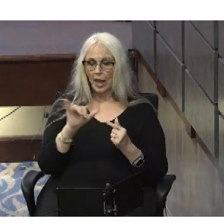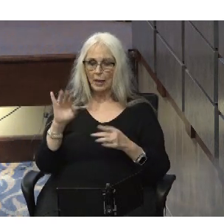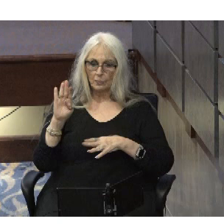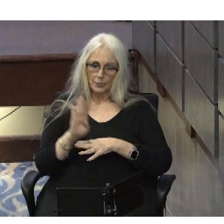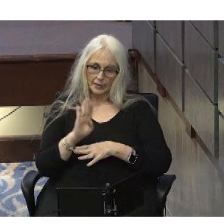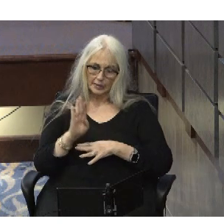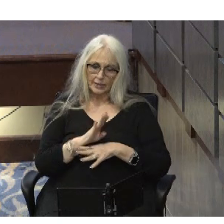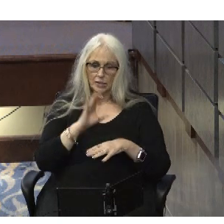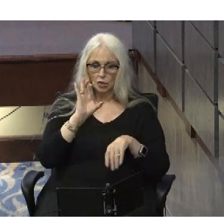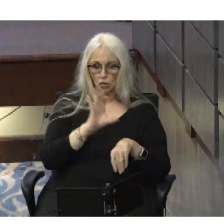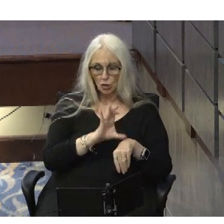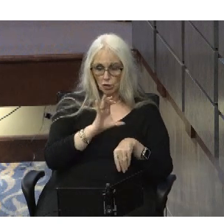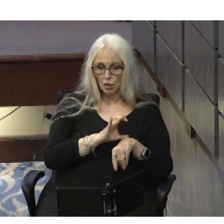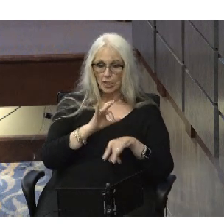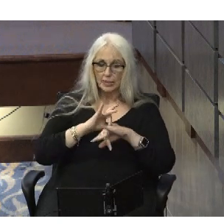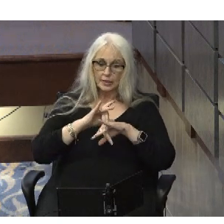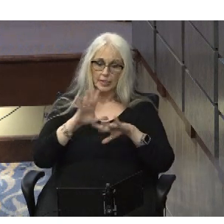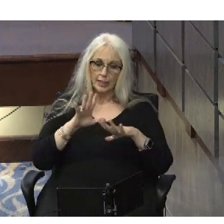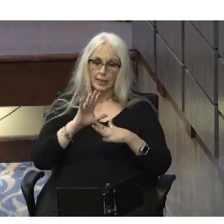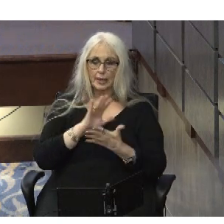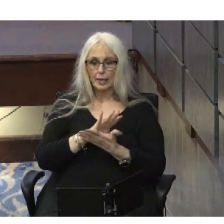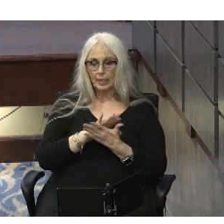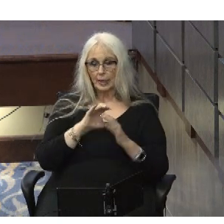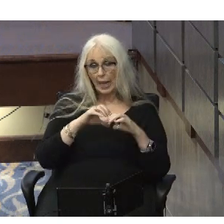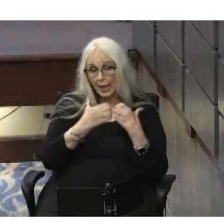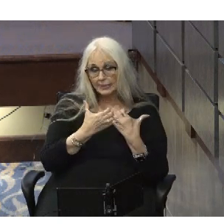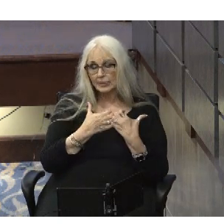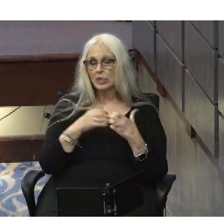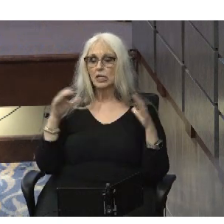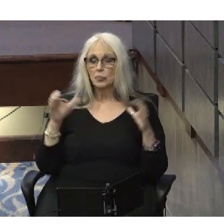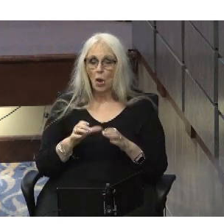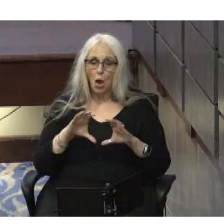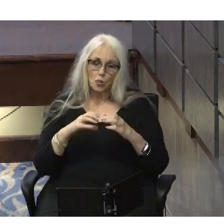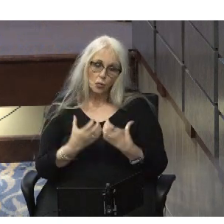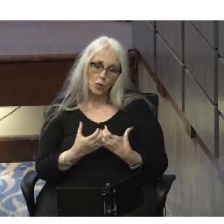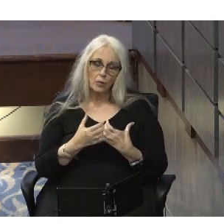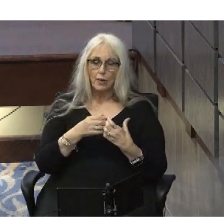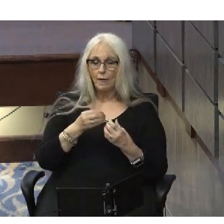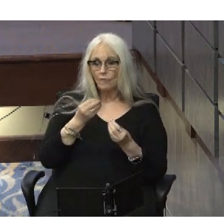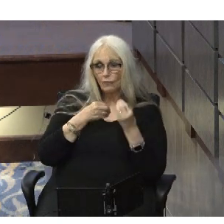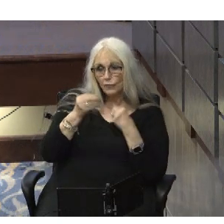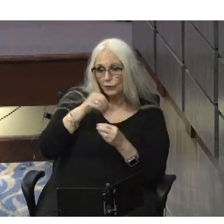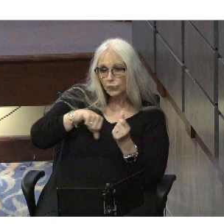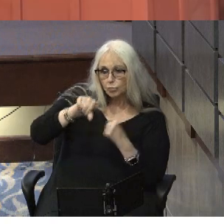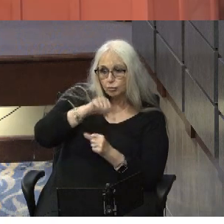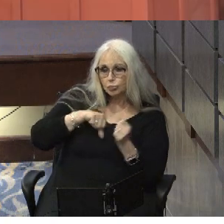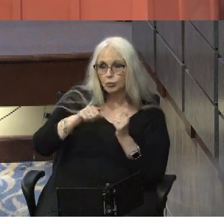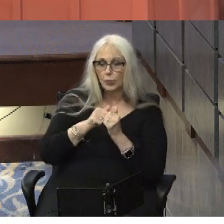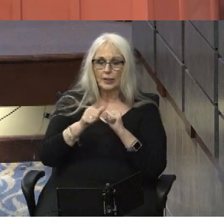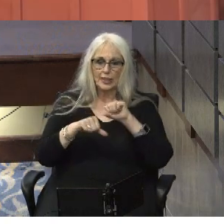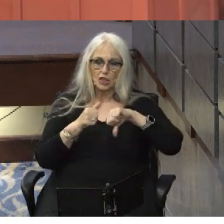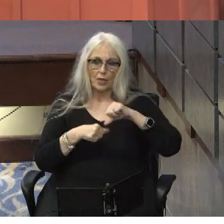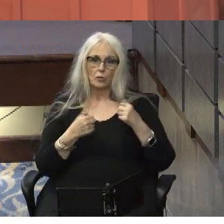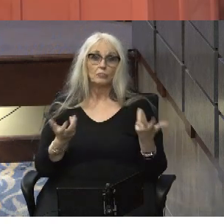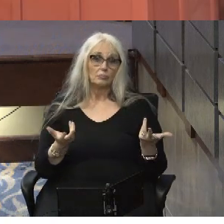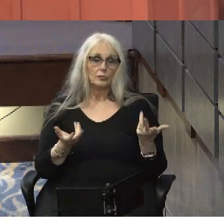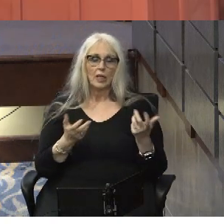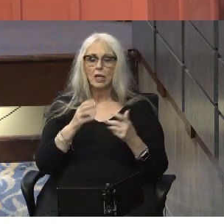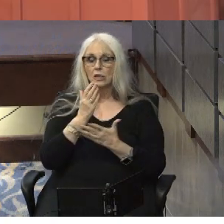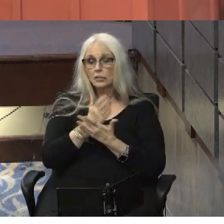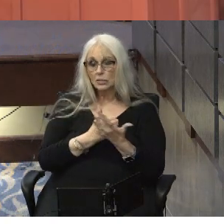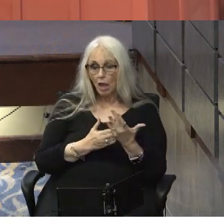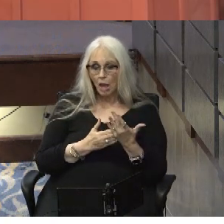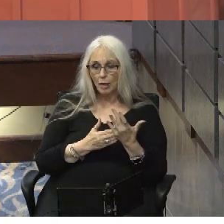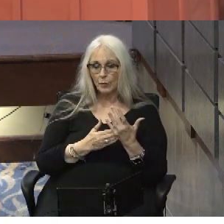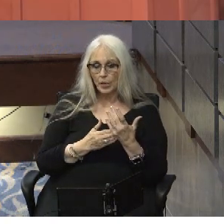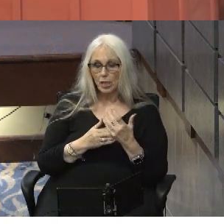and churches, Sunday school classes, and small groups to come and cook and have fellowship with our neighbors. Also, some of the units